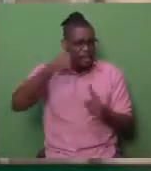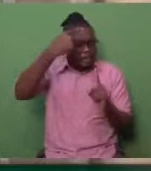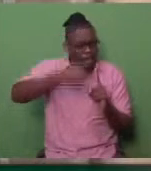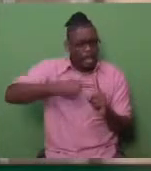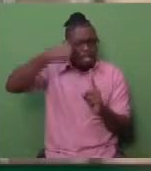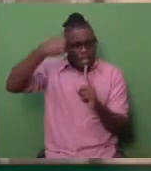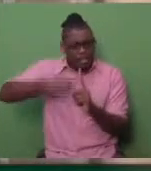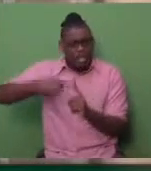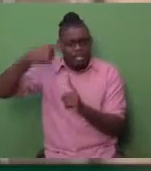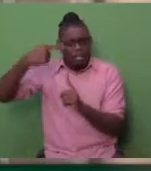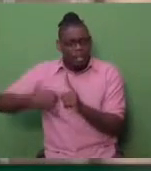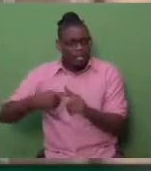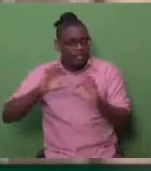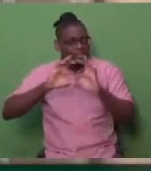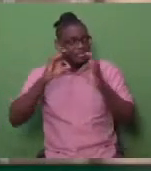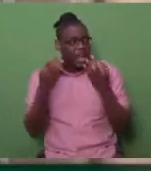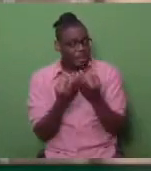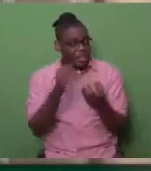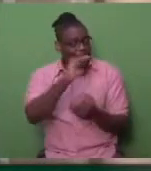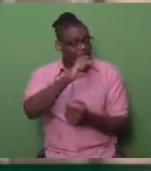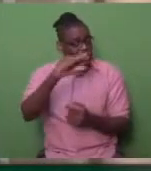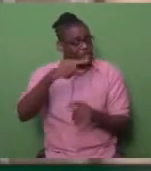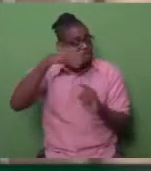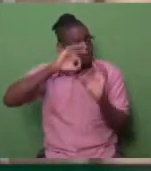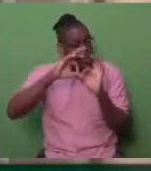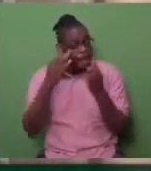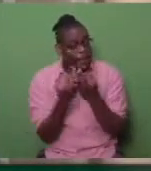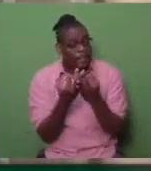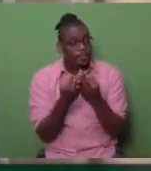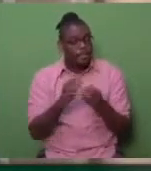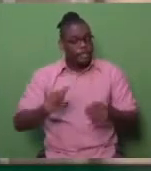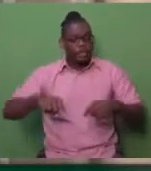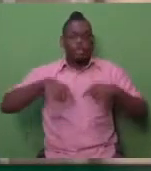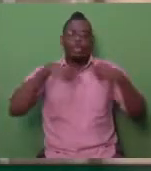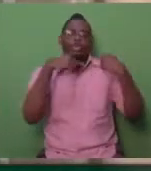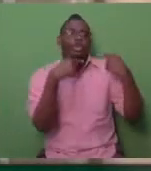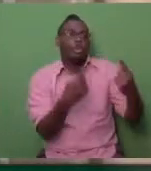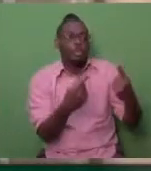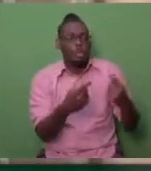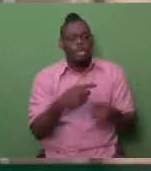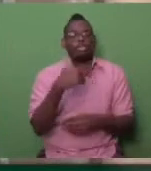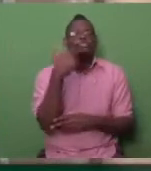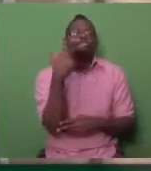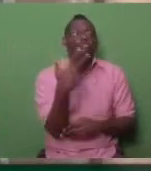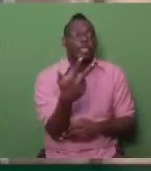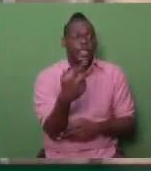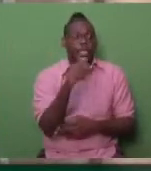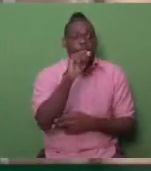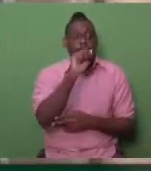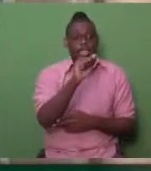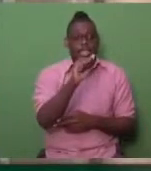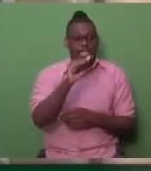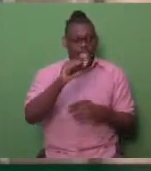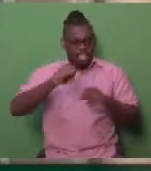When you go to the personal department at 3 Alexandra Street to sort out your measly gratuity payment or your